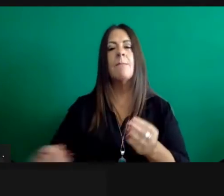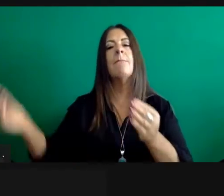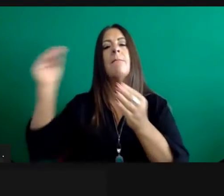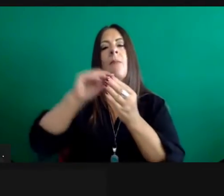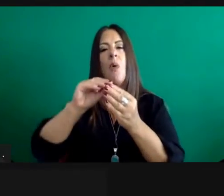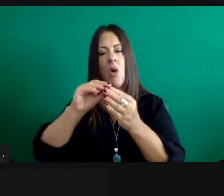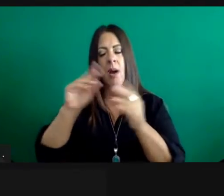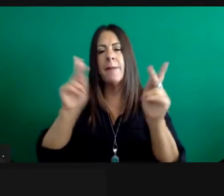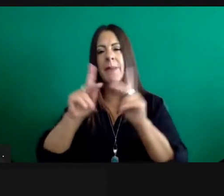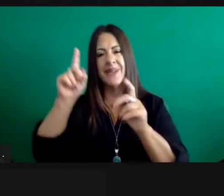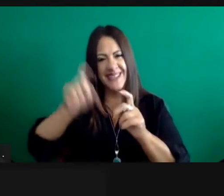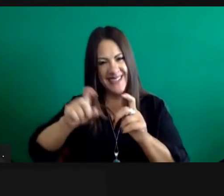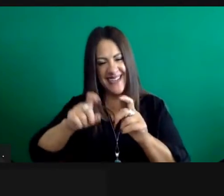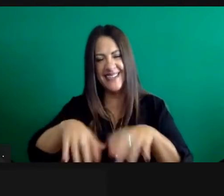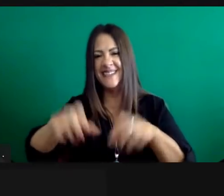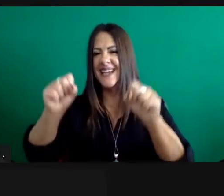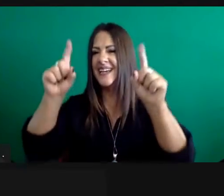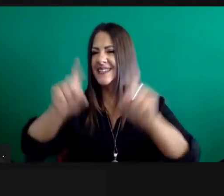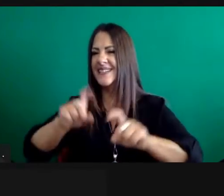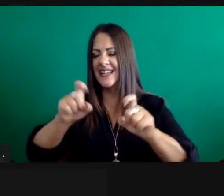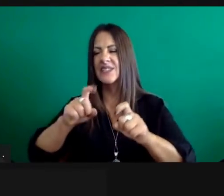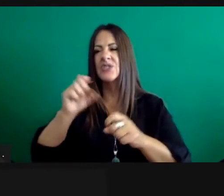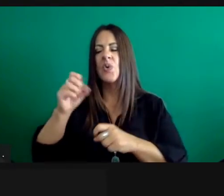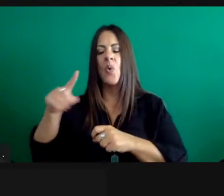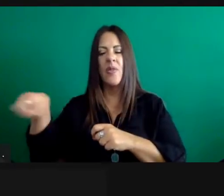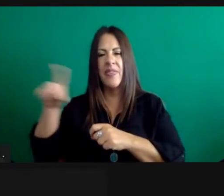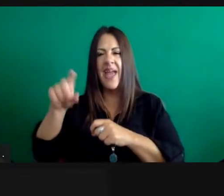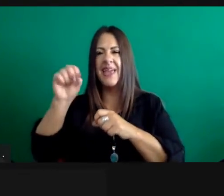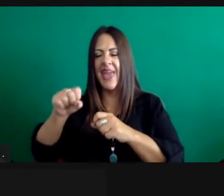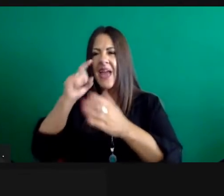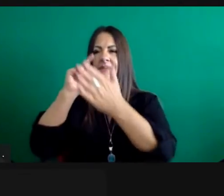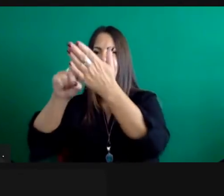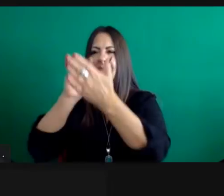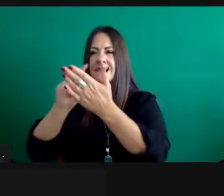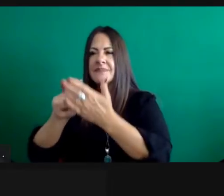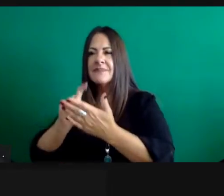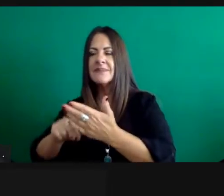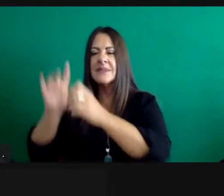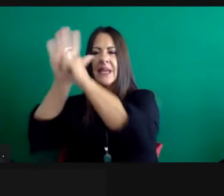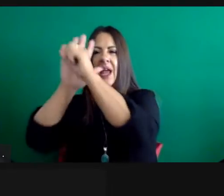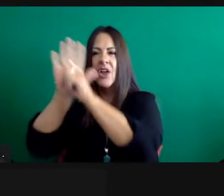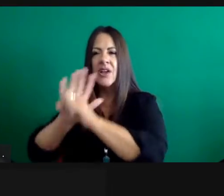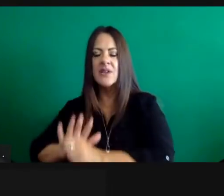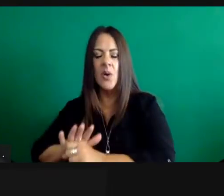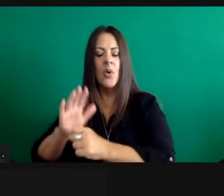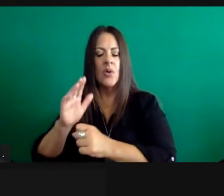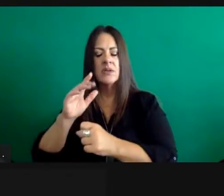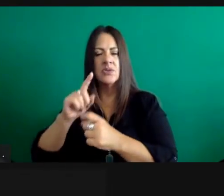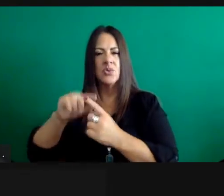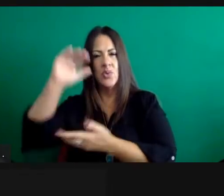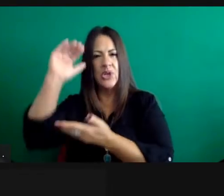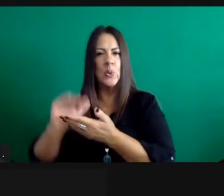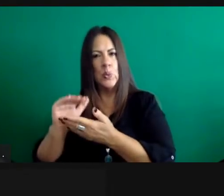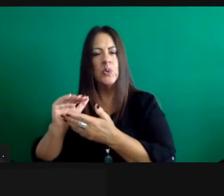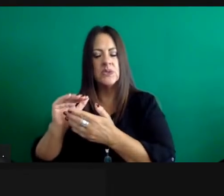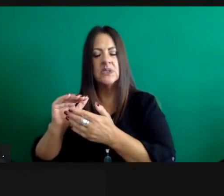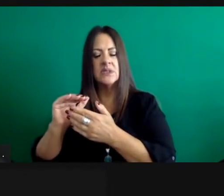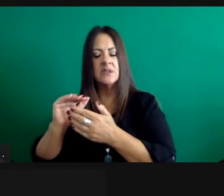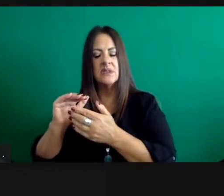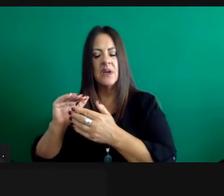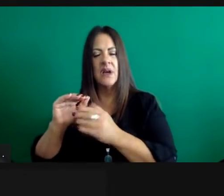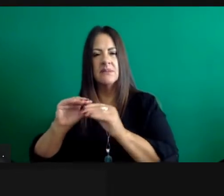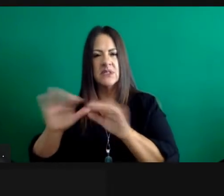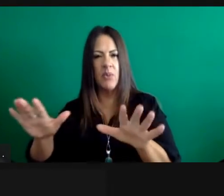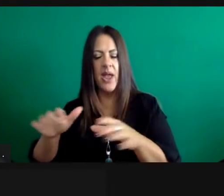need to be tested to get this under control in those regions. And I'm sure there's delays in that testing, and that's driving